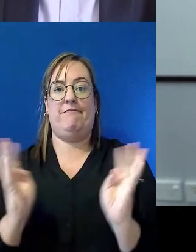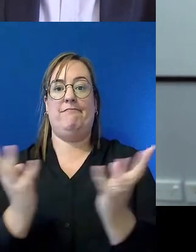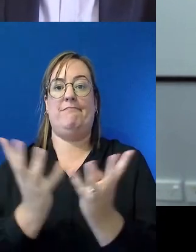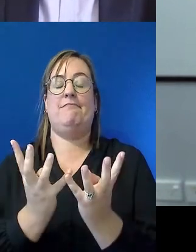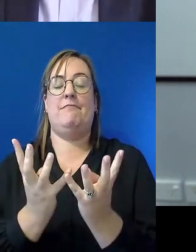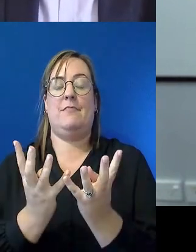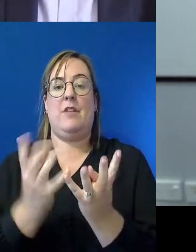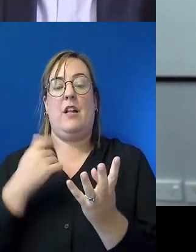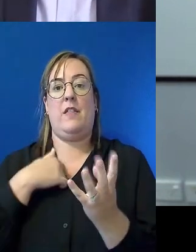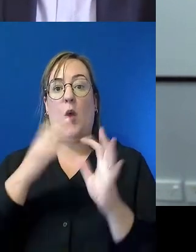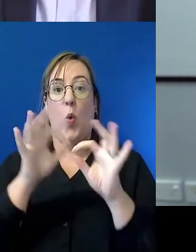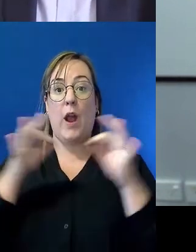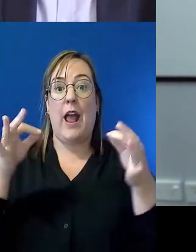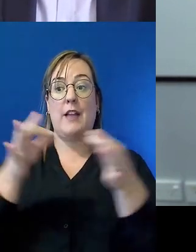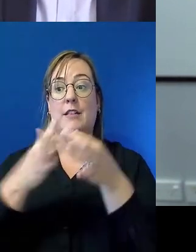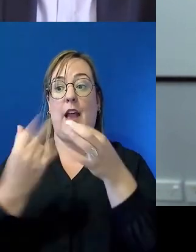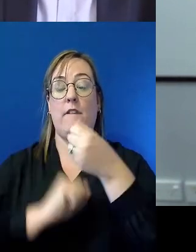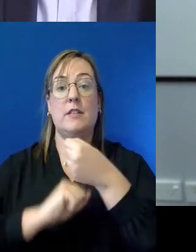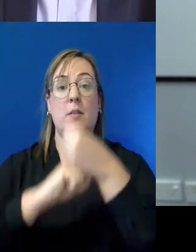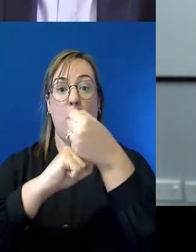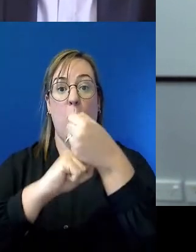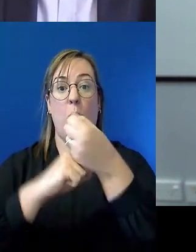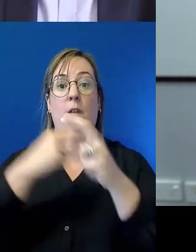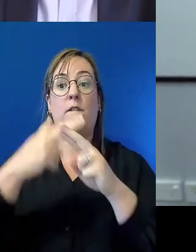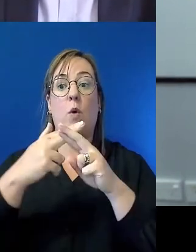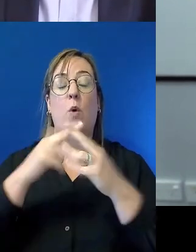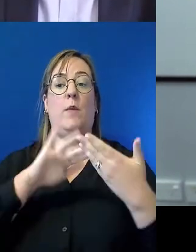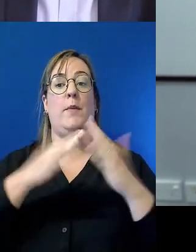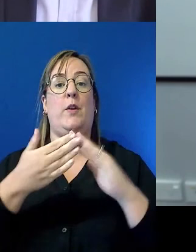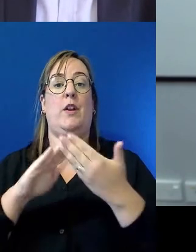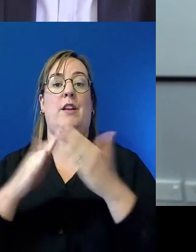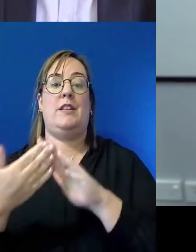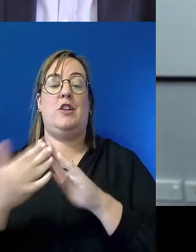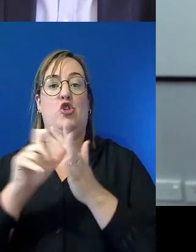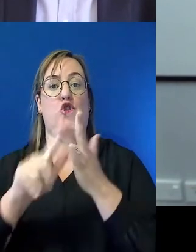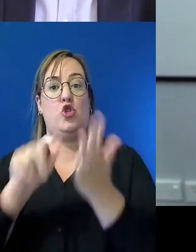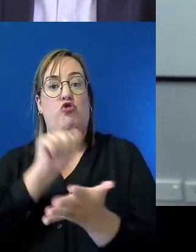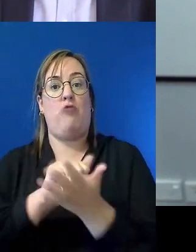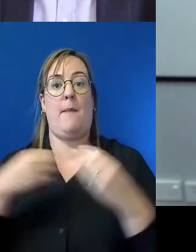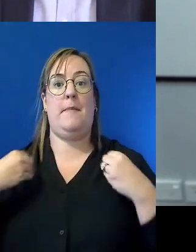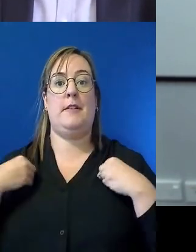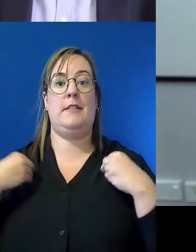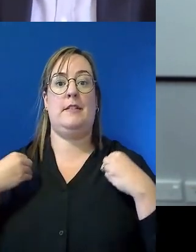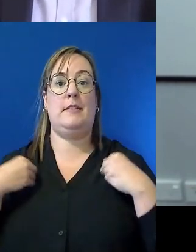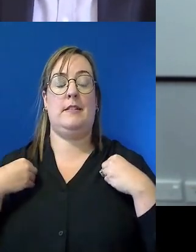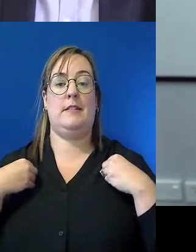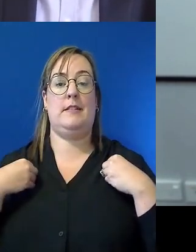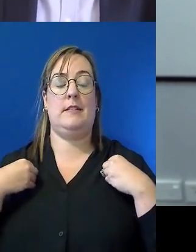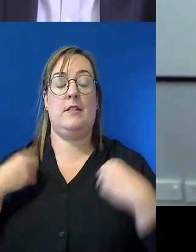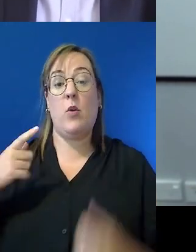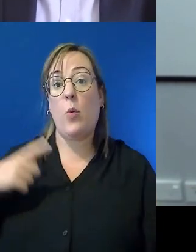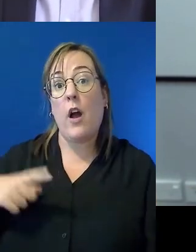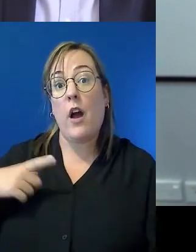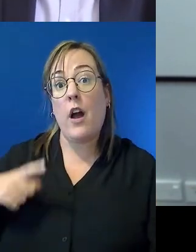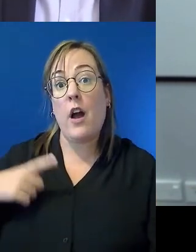infrastructure that supports communities to do their business, on the ground. Why? Because they have